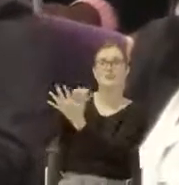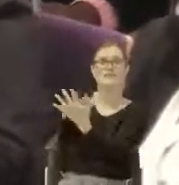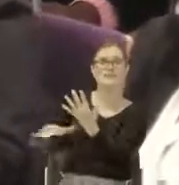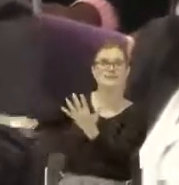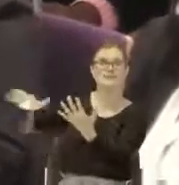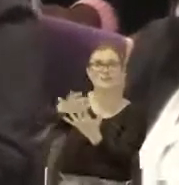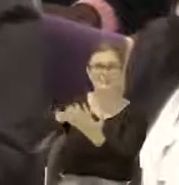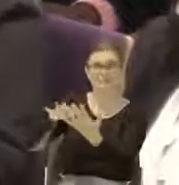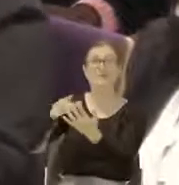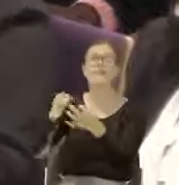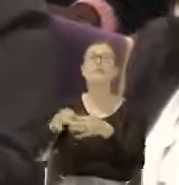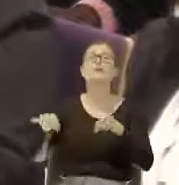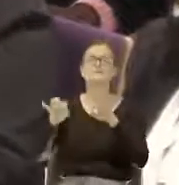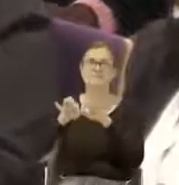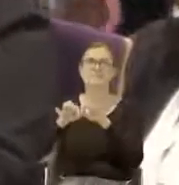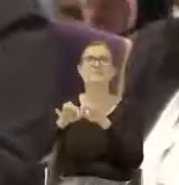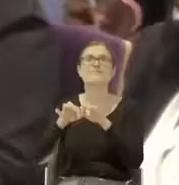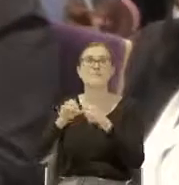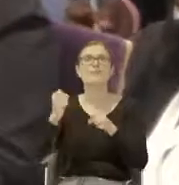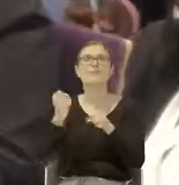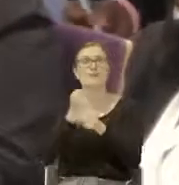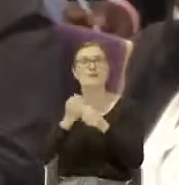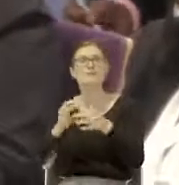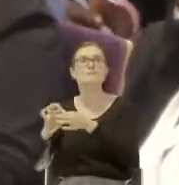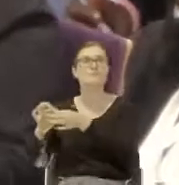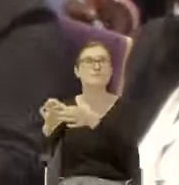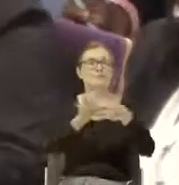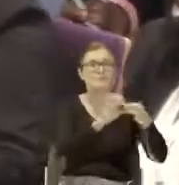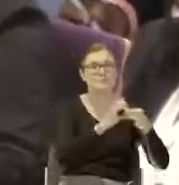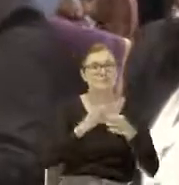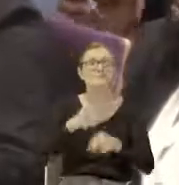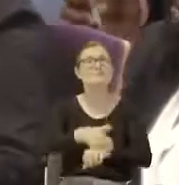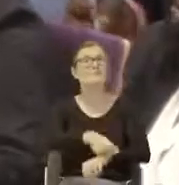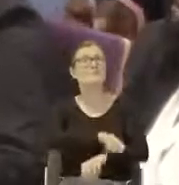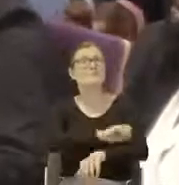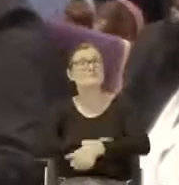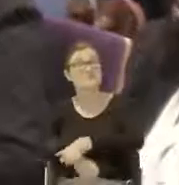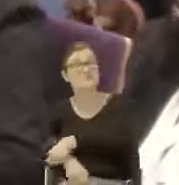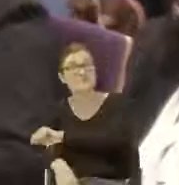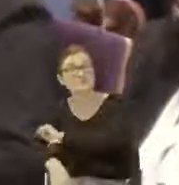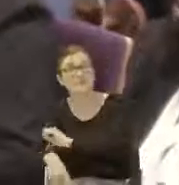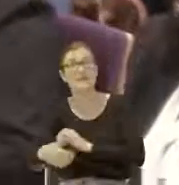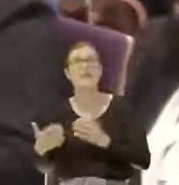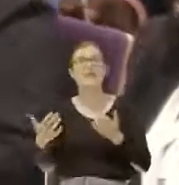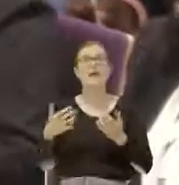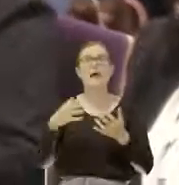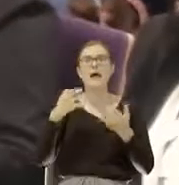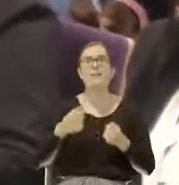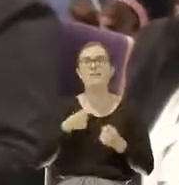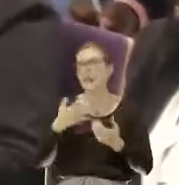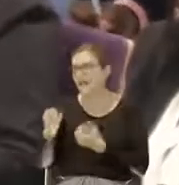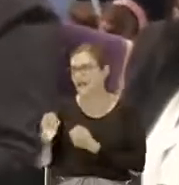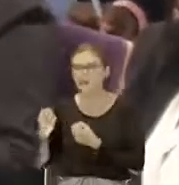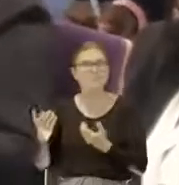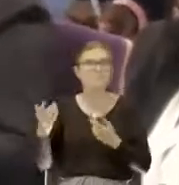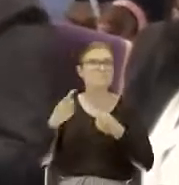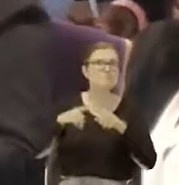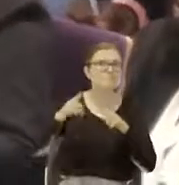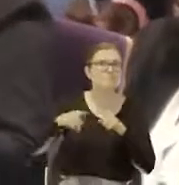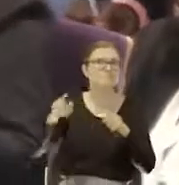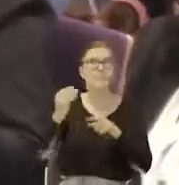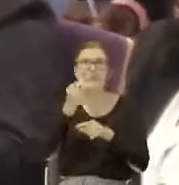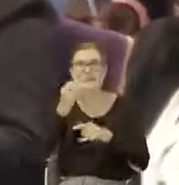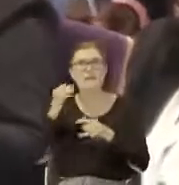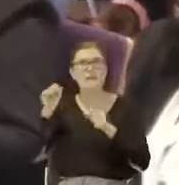mobilize resources that will deal with the issues that are affecting us at local. And in doing so, we will make sure